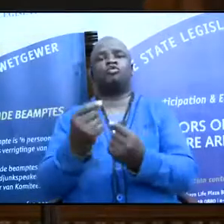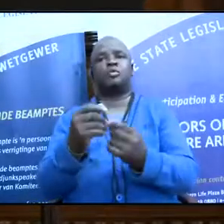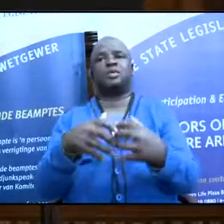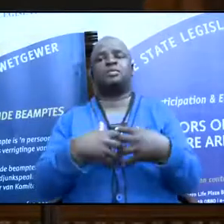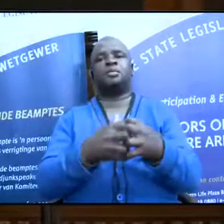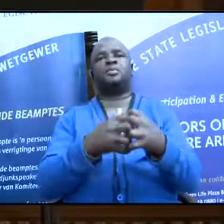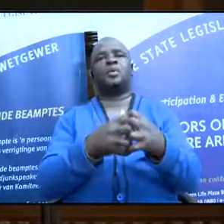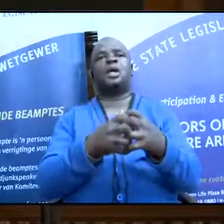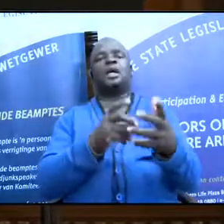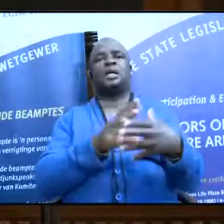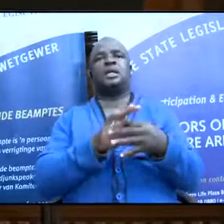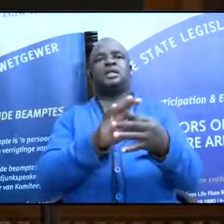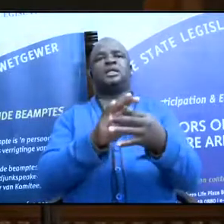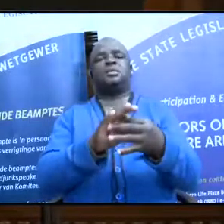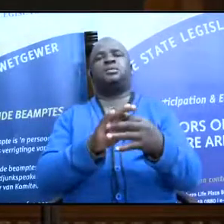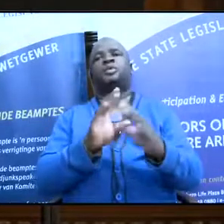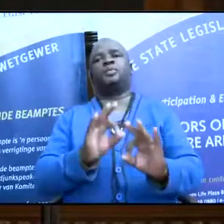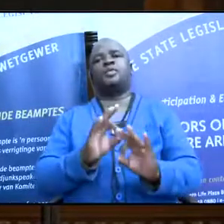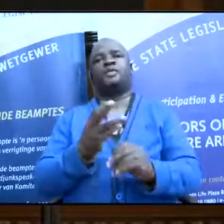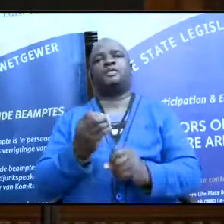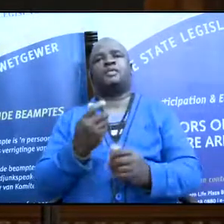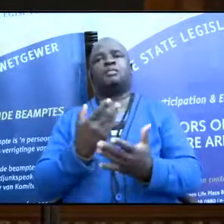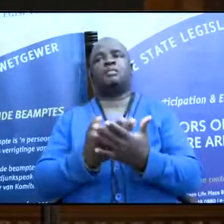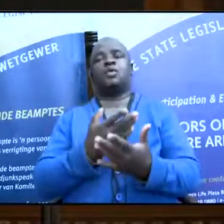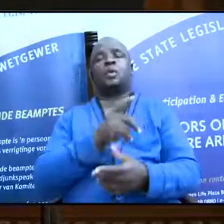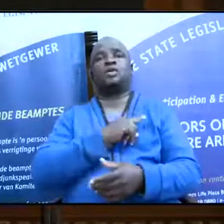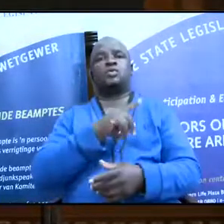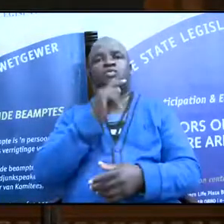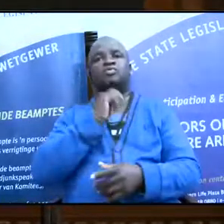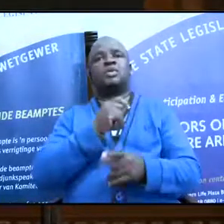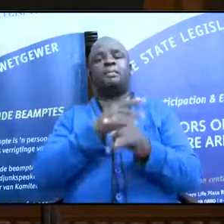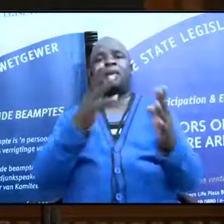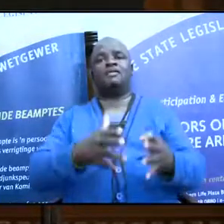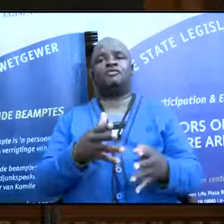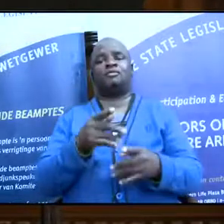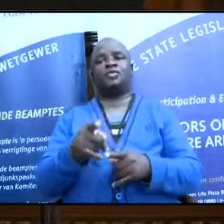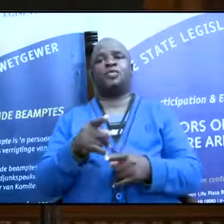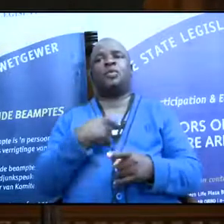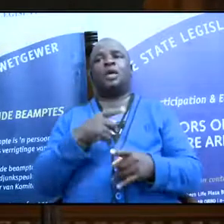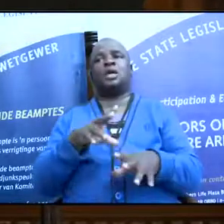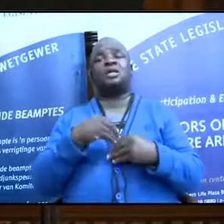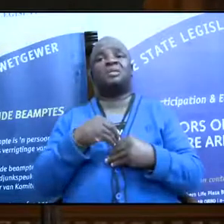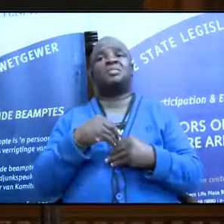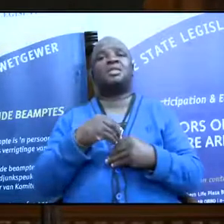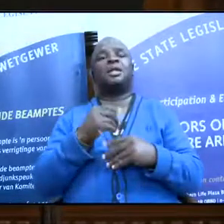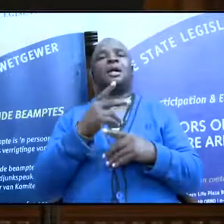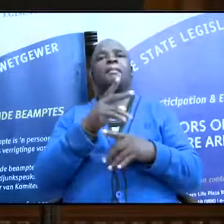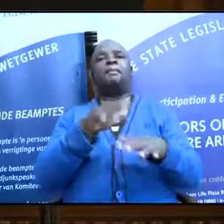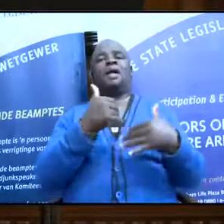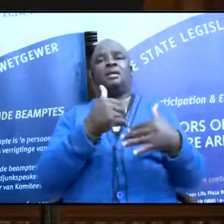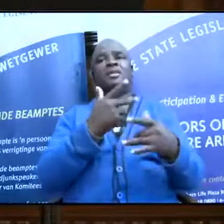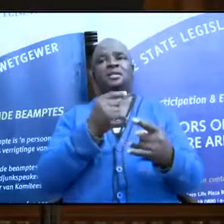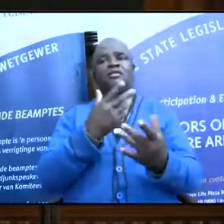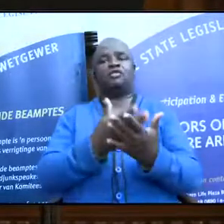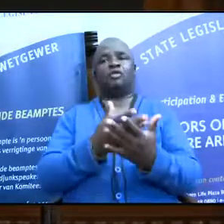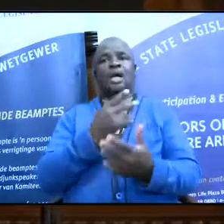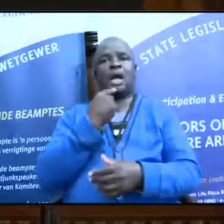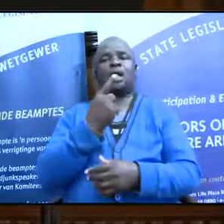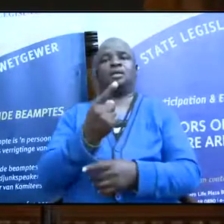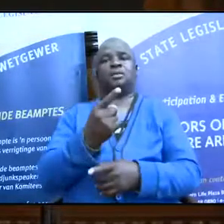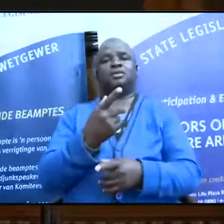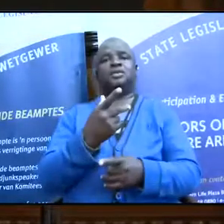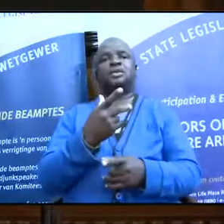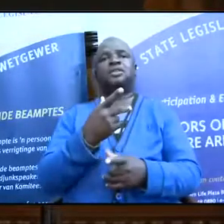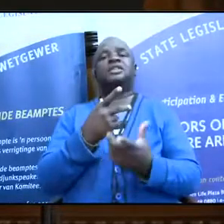relationship wherein we use these platforms to allow the executive to physically respond to the